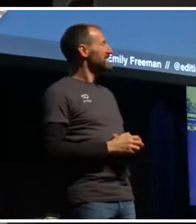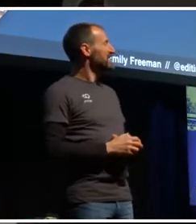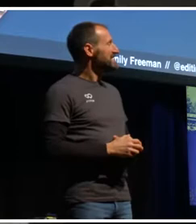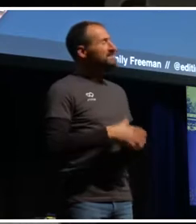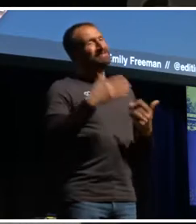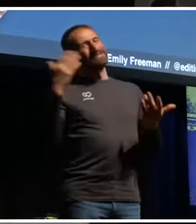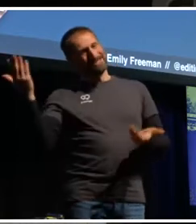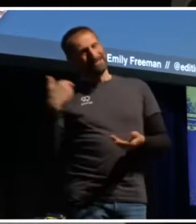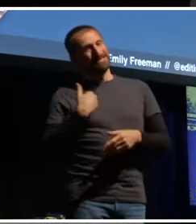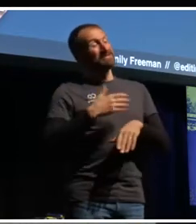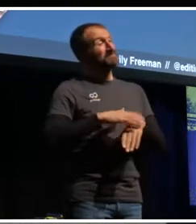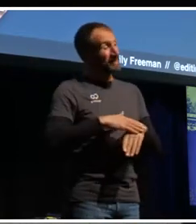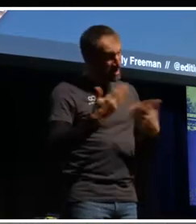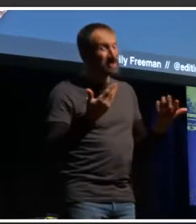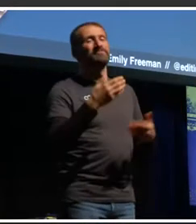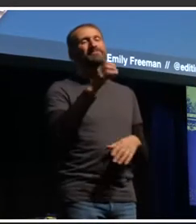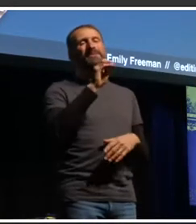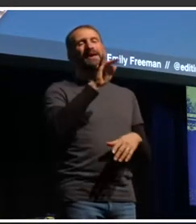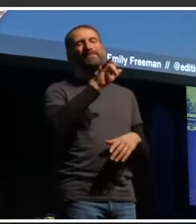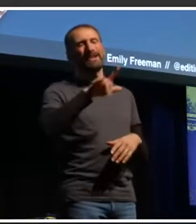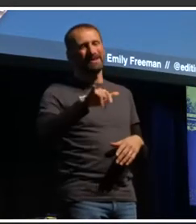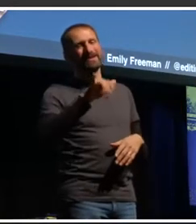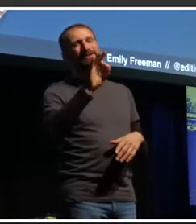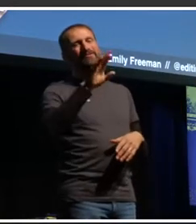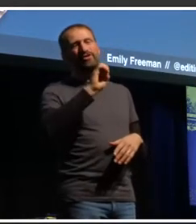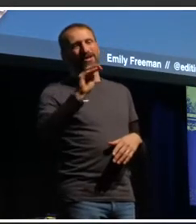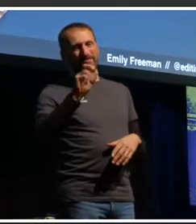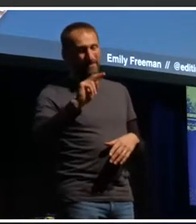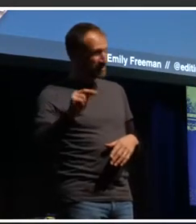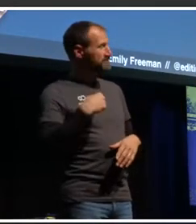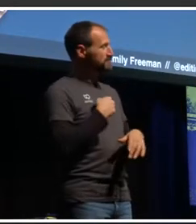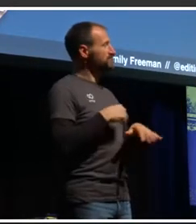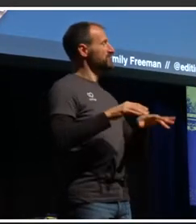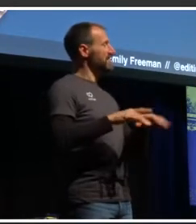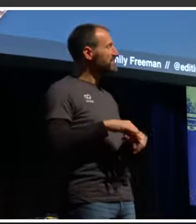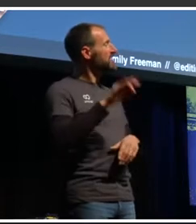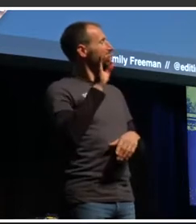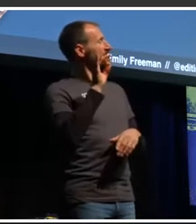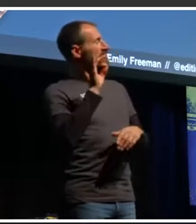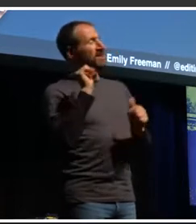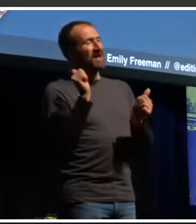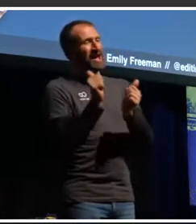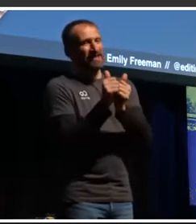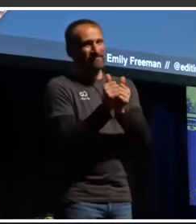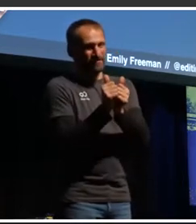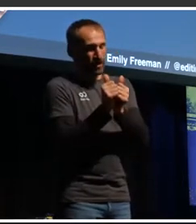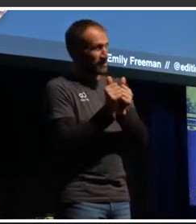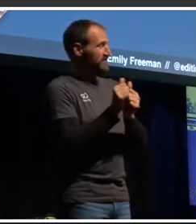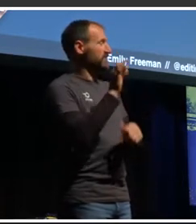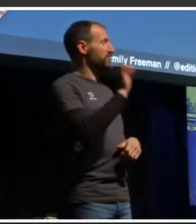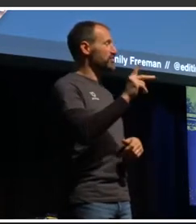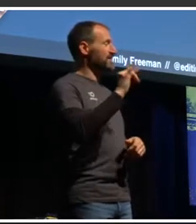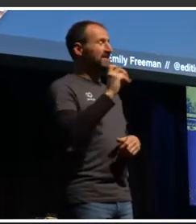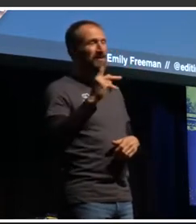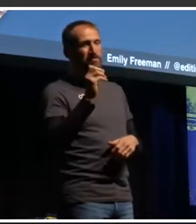As she said, my name is Emily Freeman. I'm a developer advocate for Kickbox. We're an email verification startup. I live in Denver, Colorado, so I came quite the ways